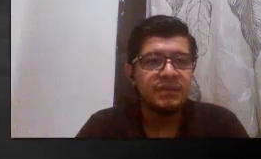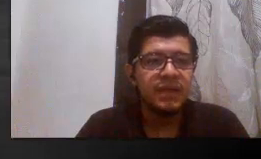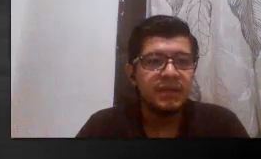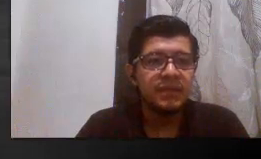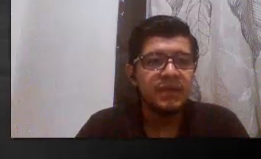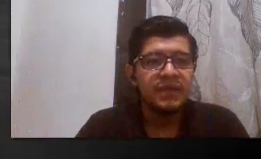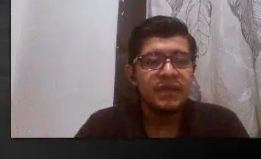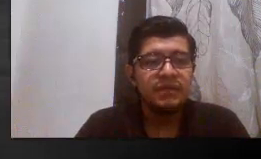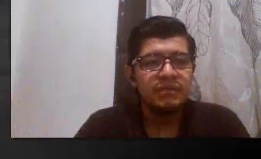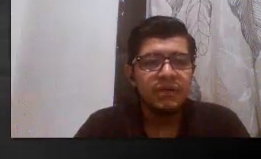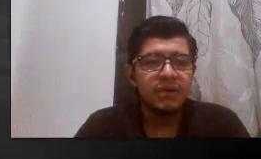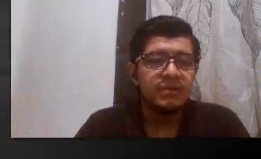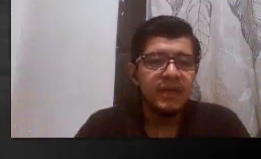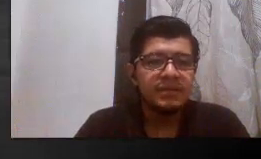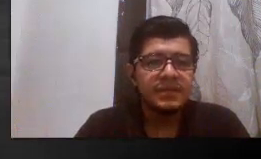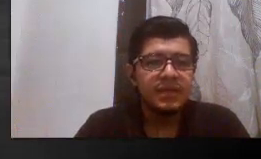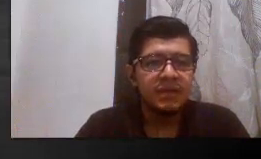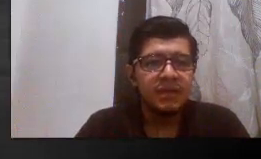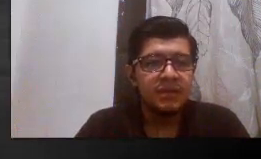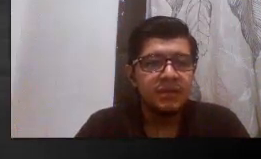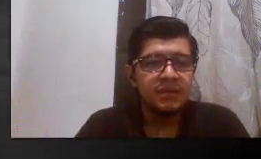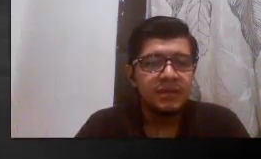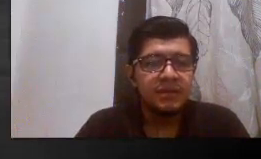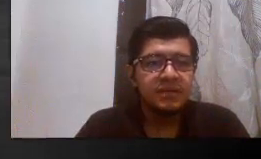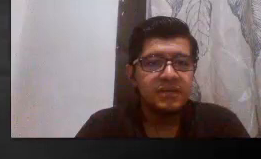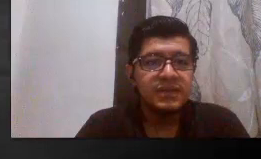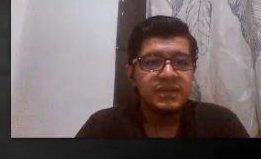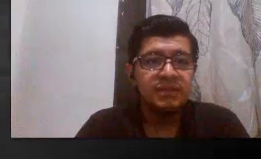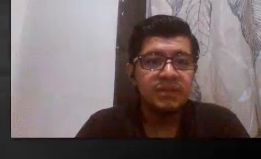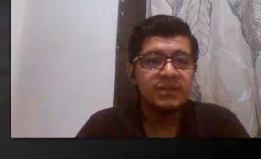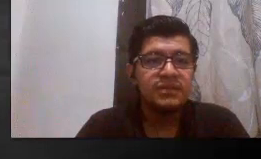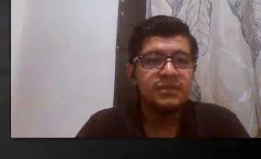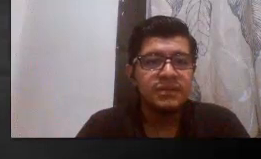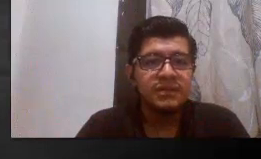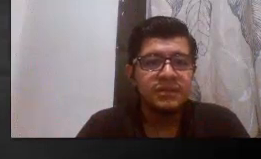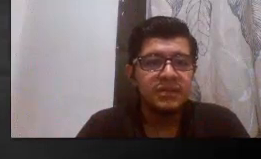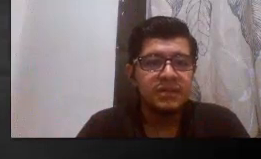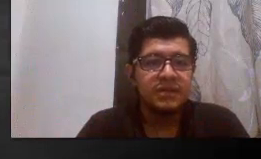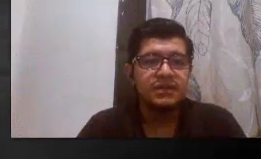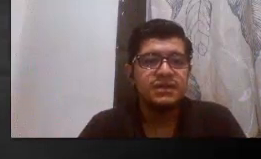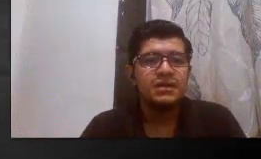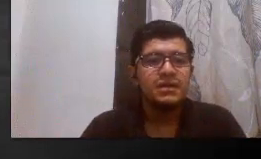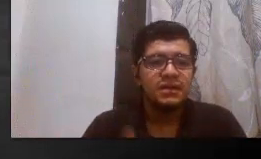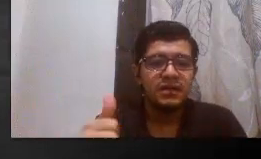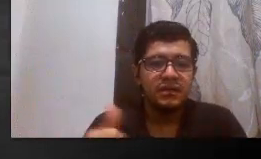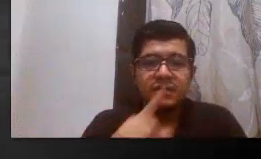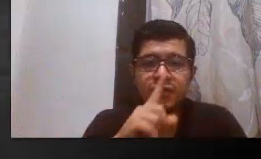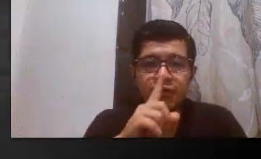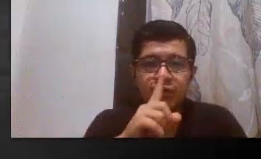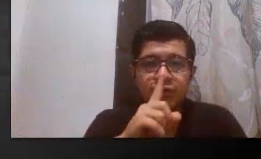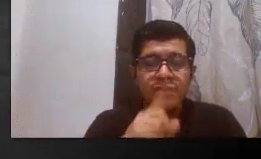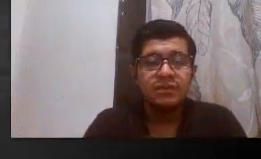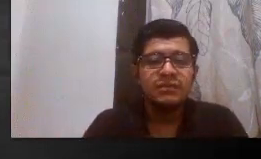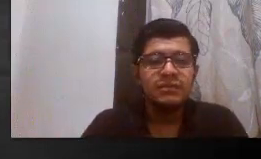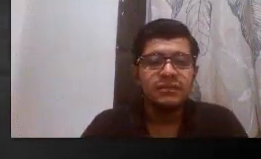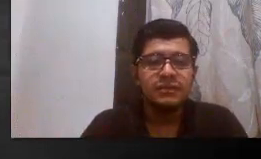is the emblem. Emblems are symbols such as